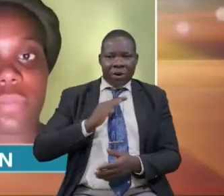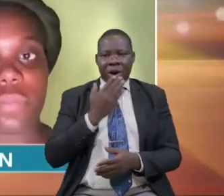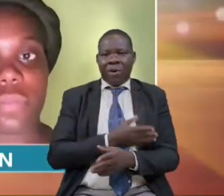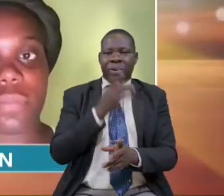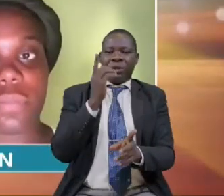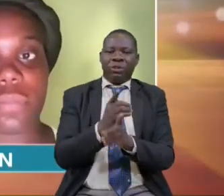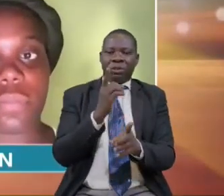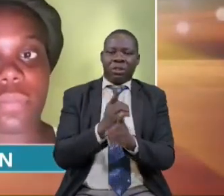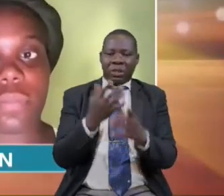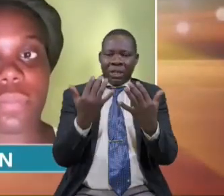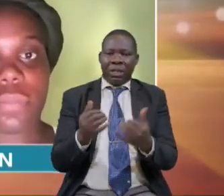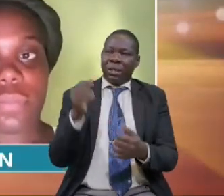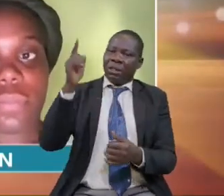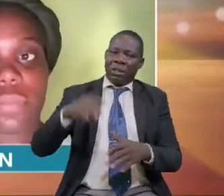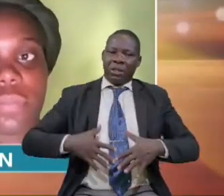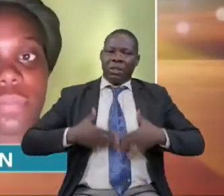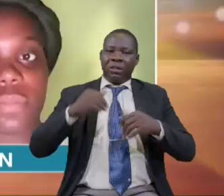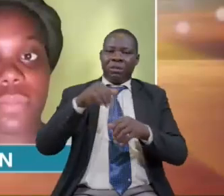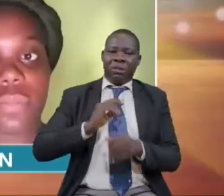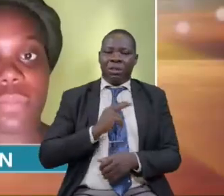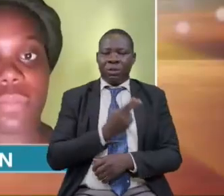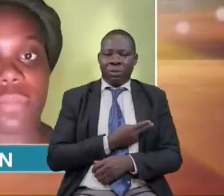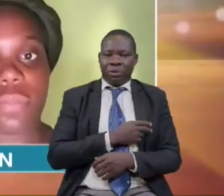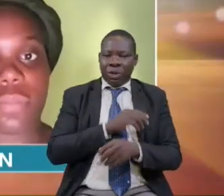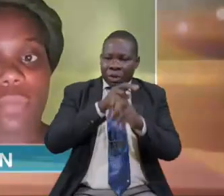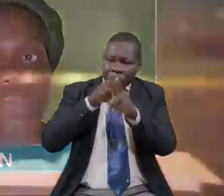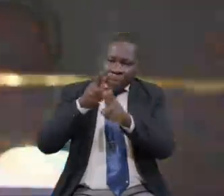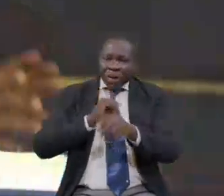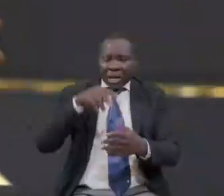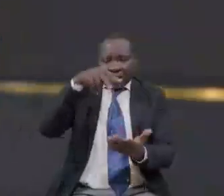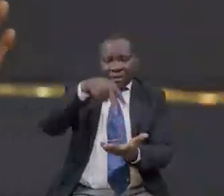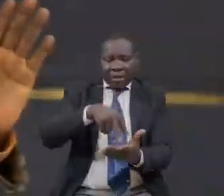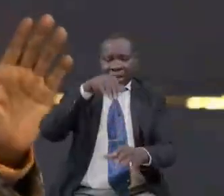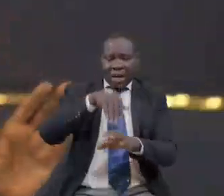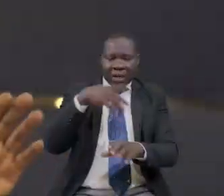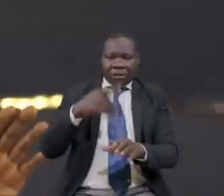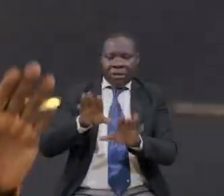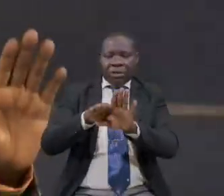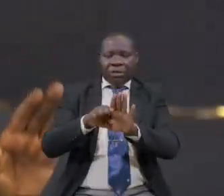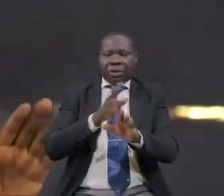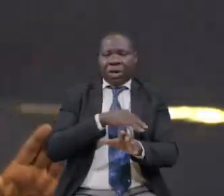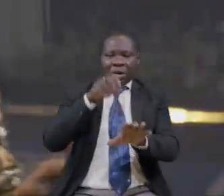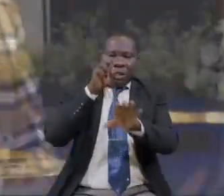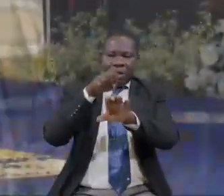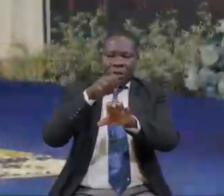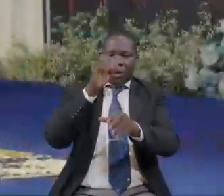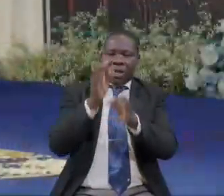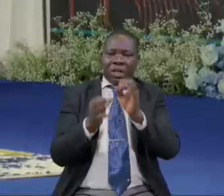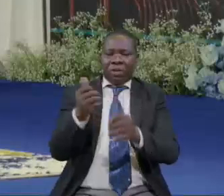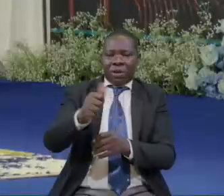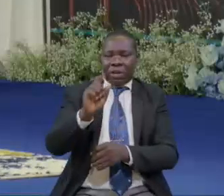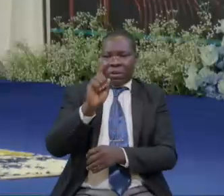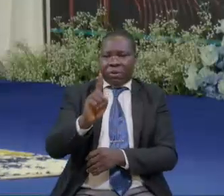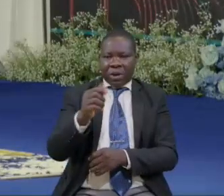us. He says, behold, I stand at the door and knock. If anyone, any man, any